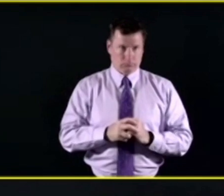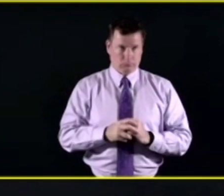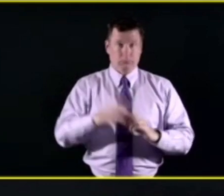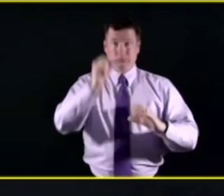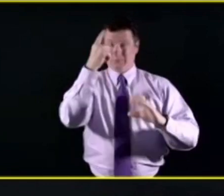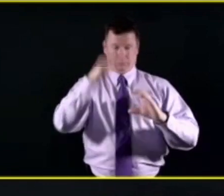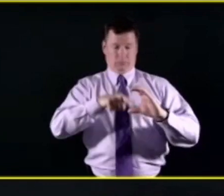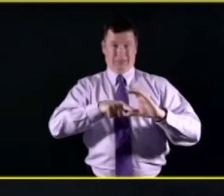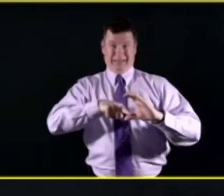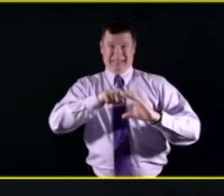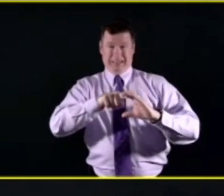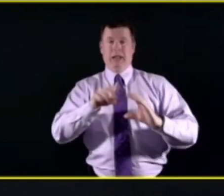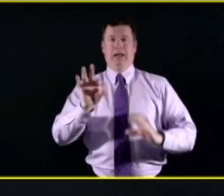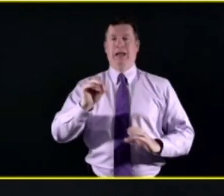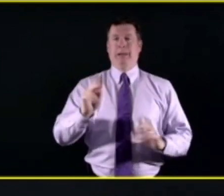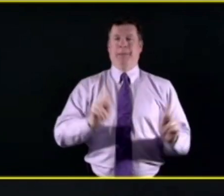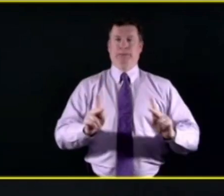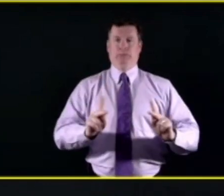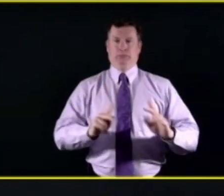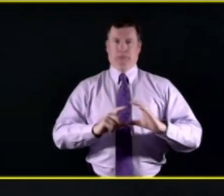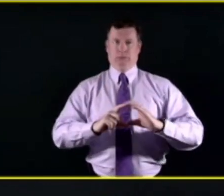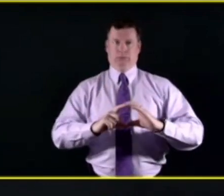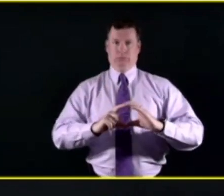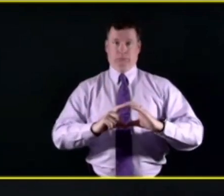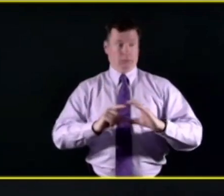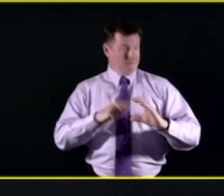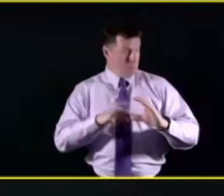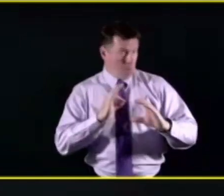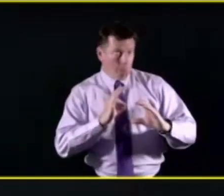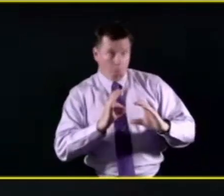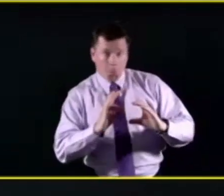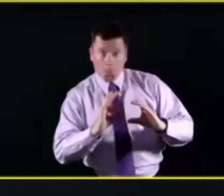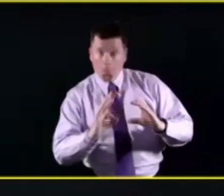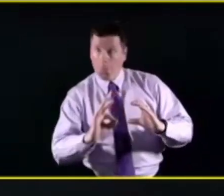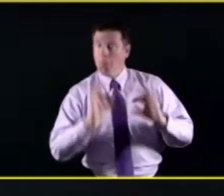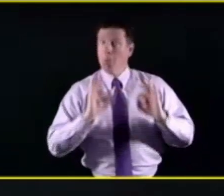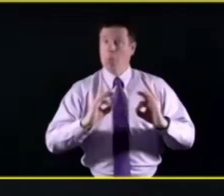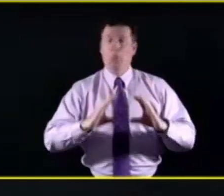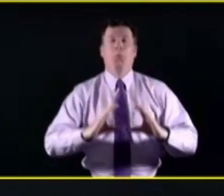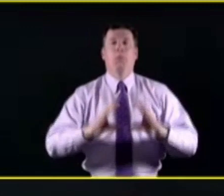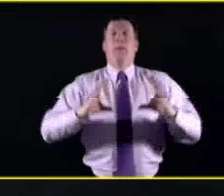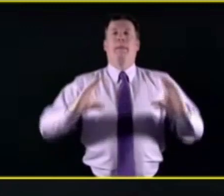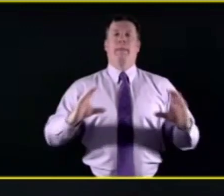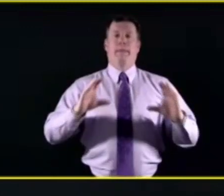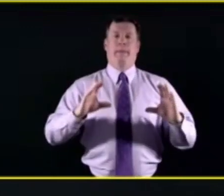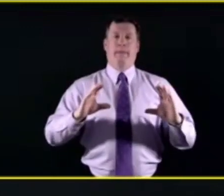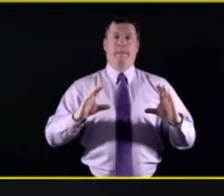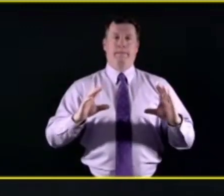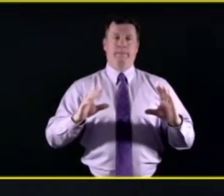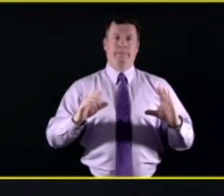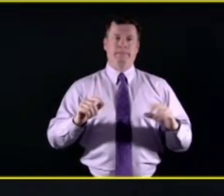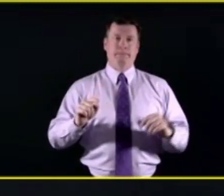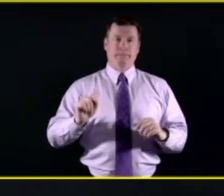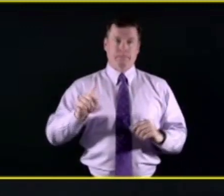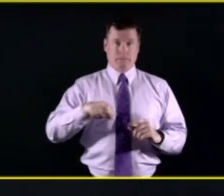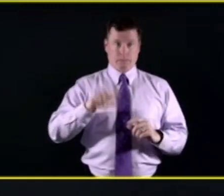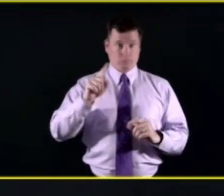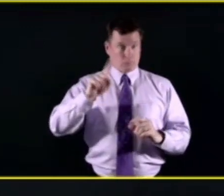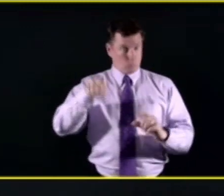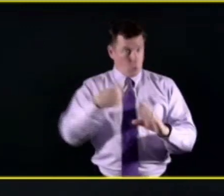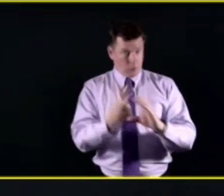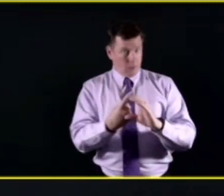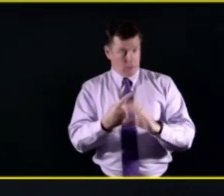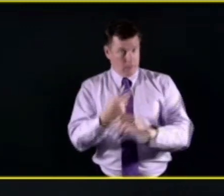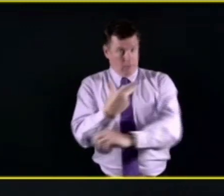we will have other vaccine trials ongoing. So we encourage everybody to contact us. We will put you in a